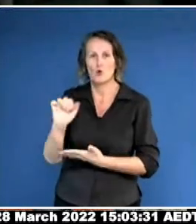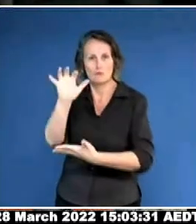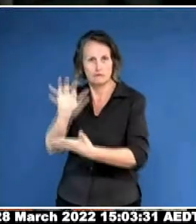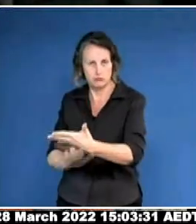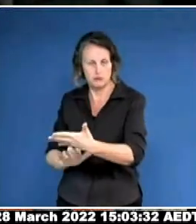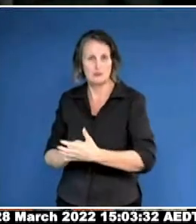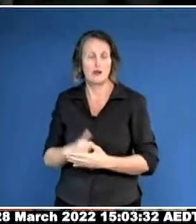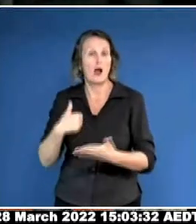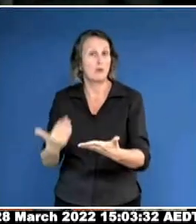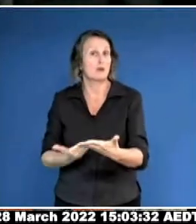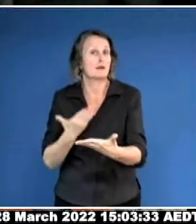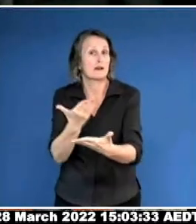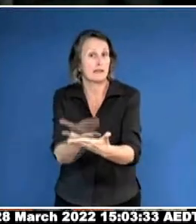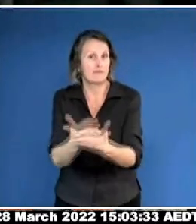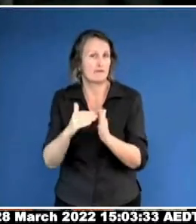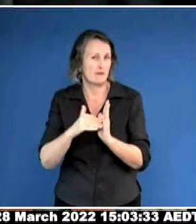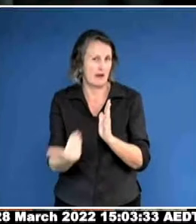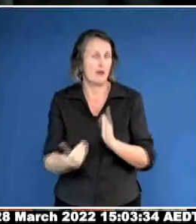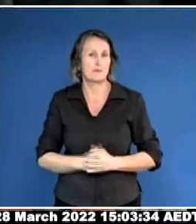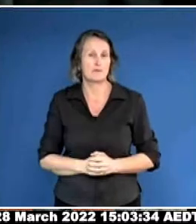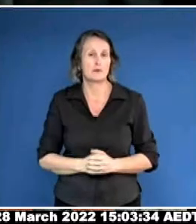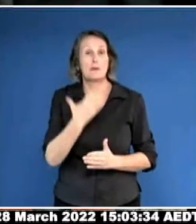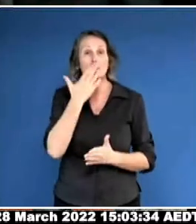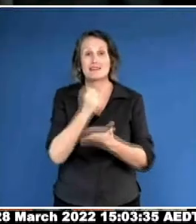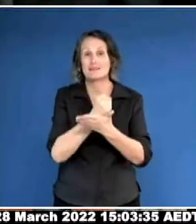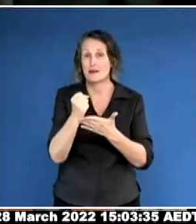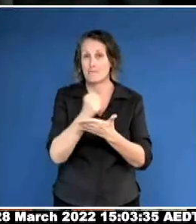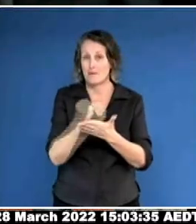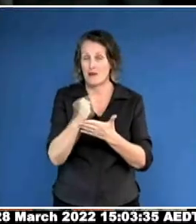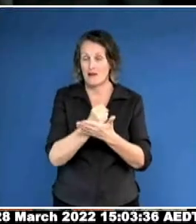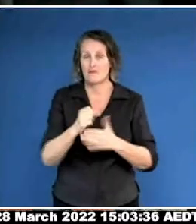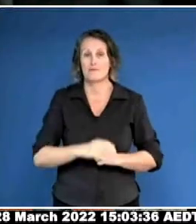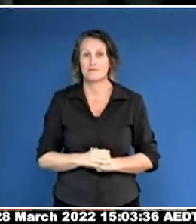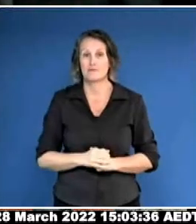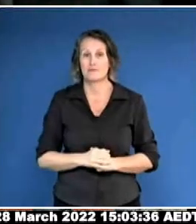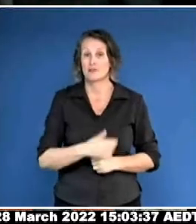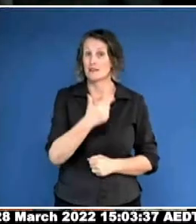tender that statement now. If you could mark Claire's statement, exhibit